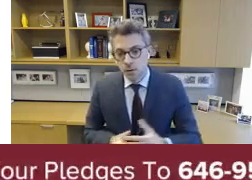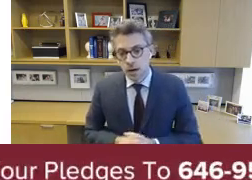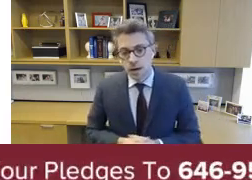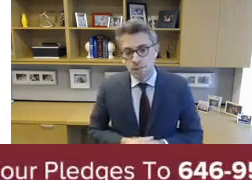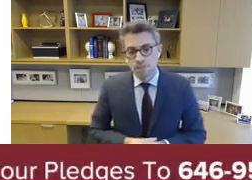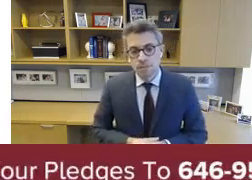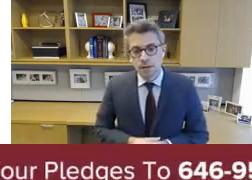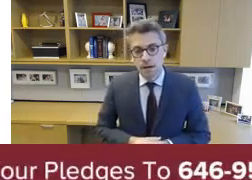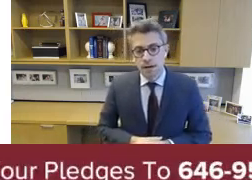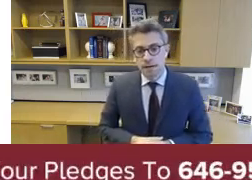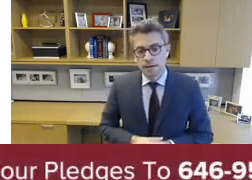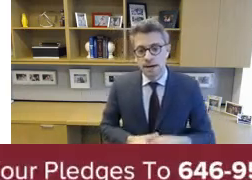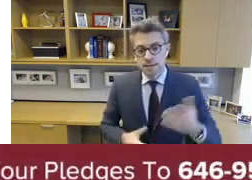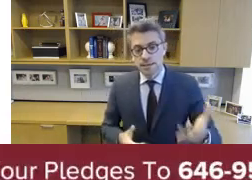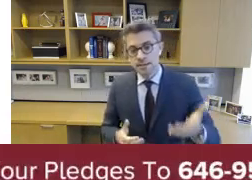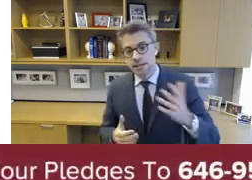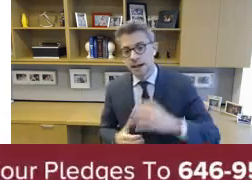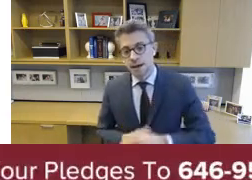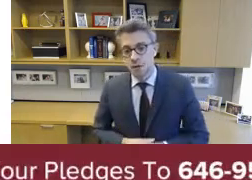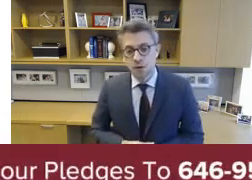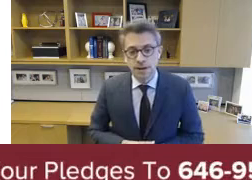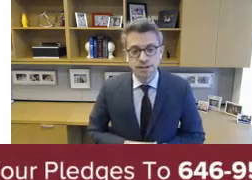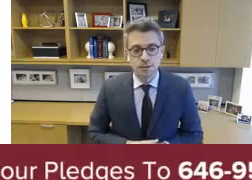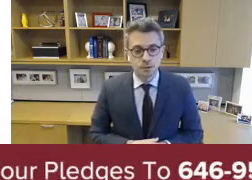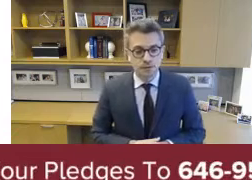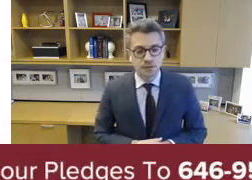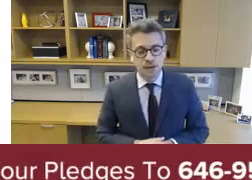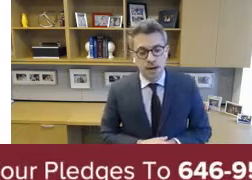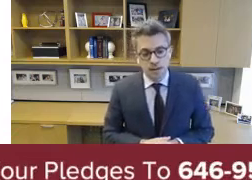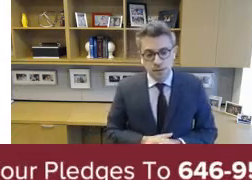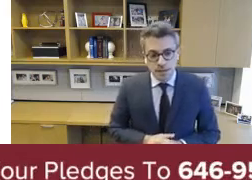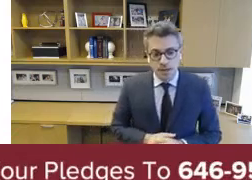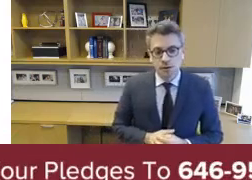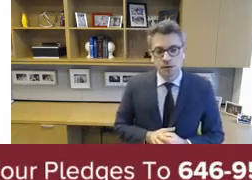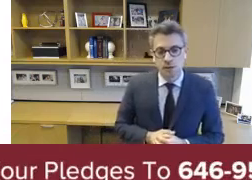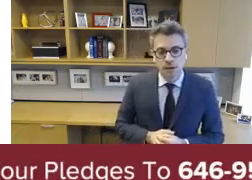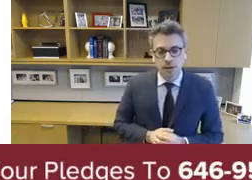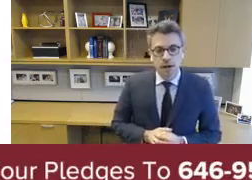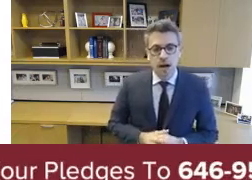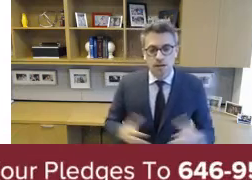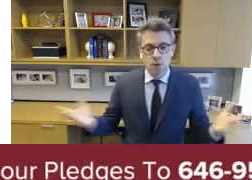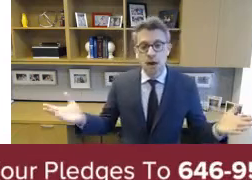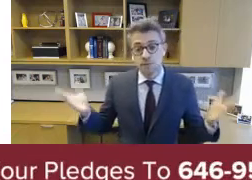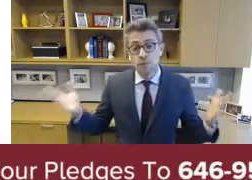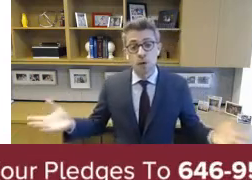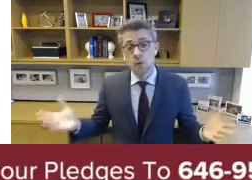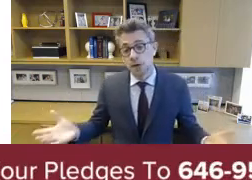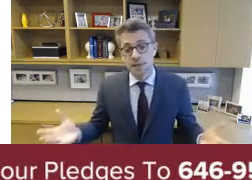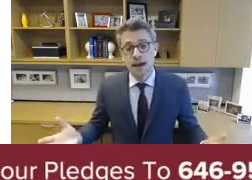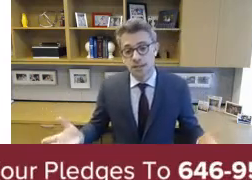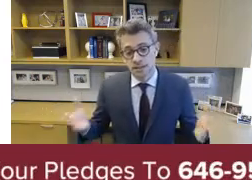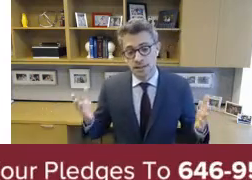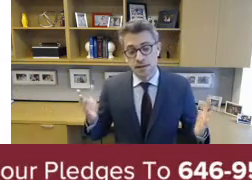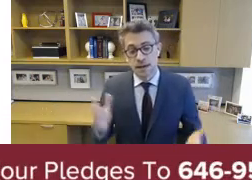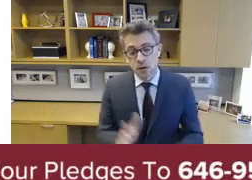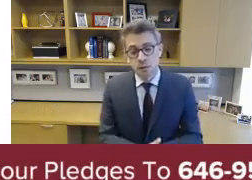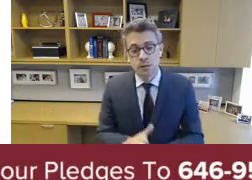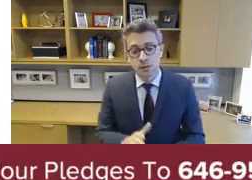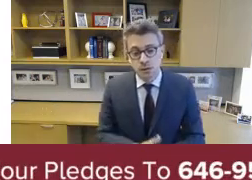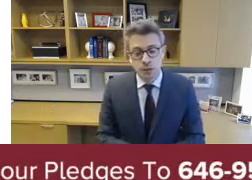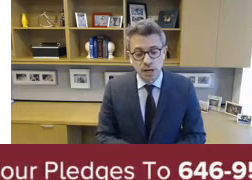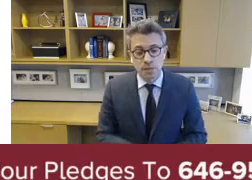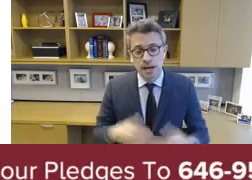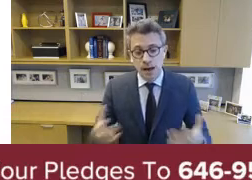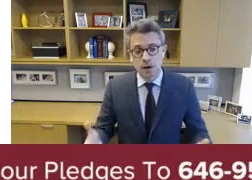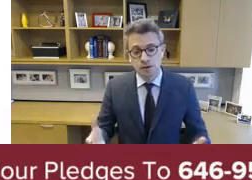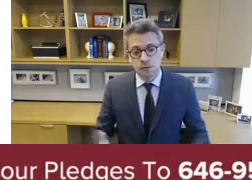Thank you, Nexus C at OREC, $250. Thank you. So, we're at $41,000. Thank you